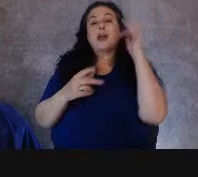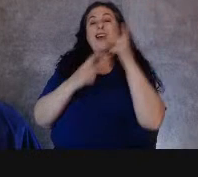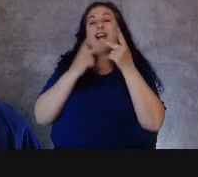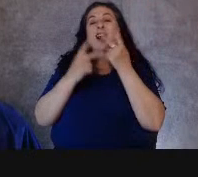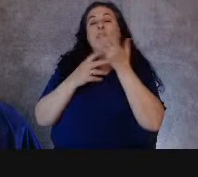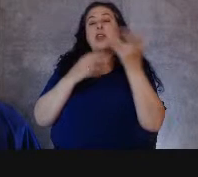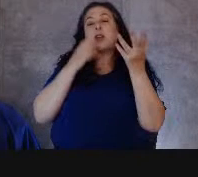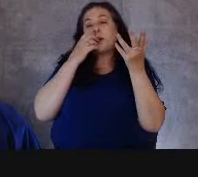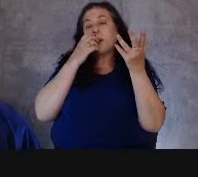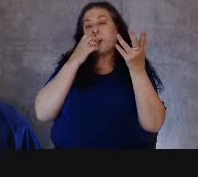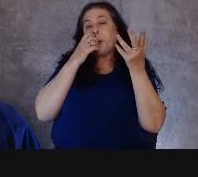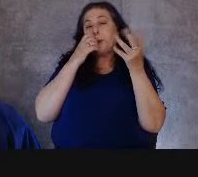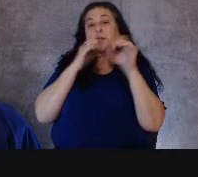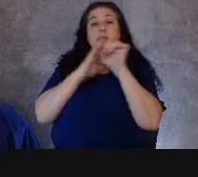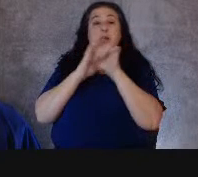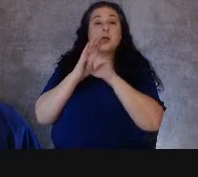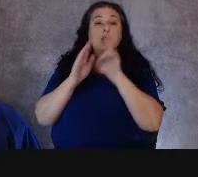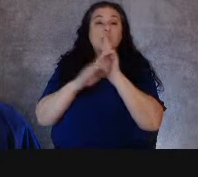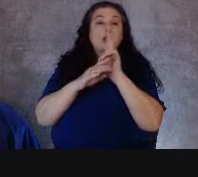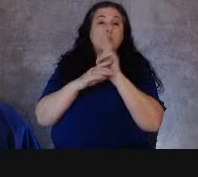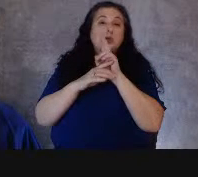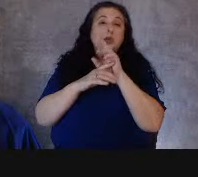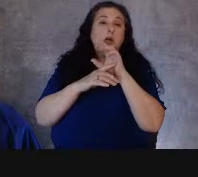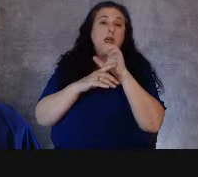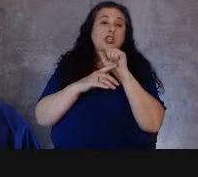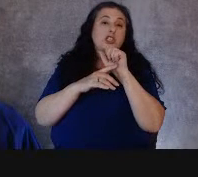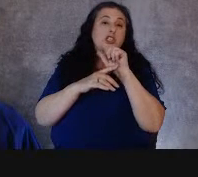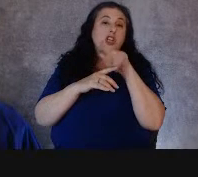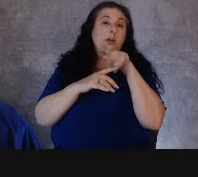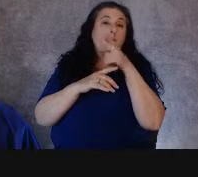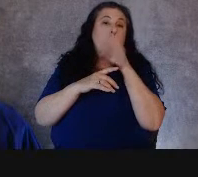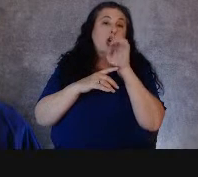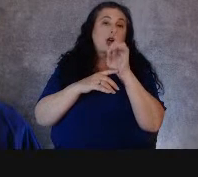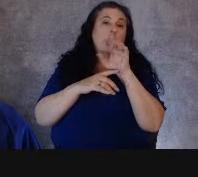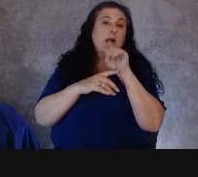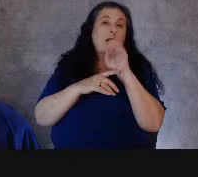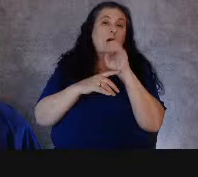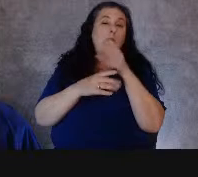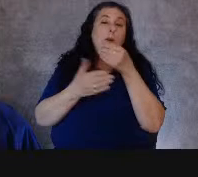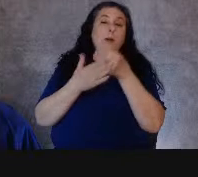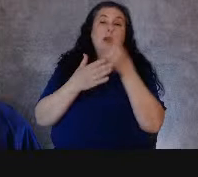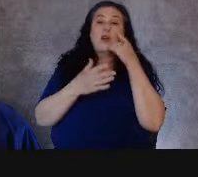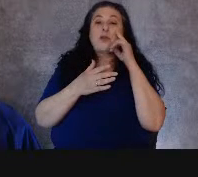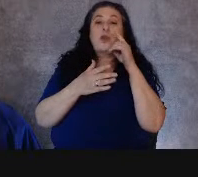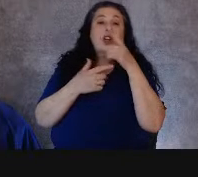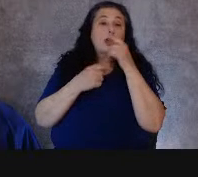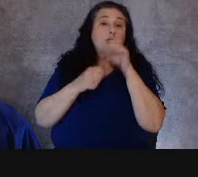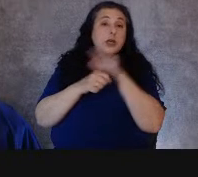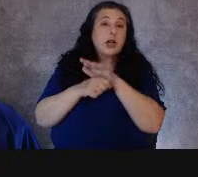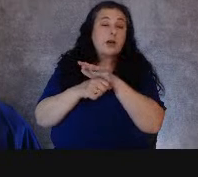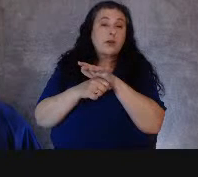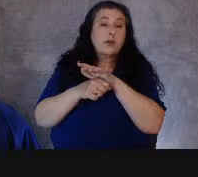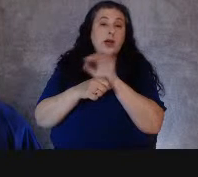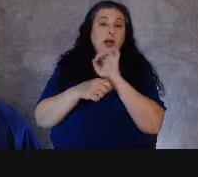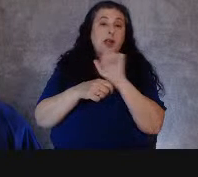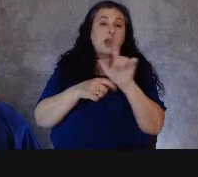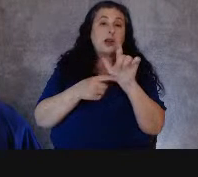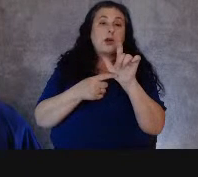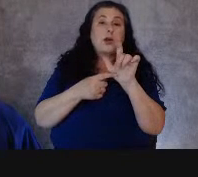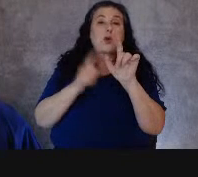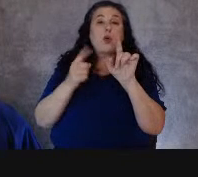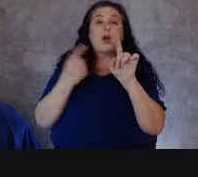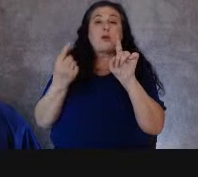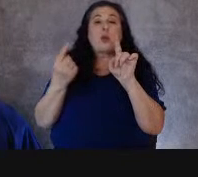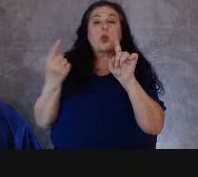that states use Shepherd-Towner money for. Interestingly enough, Illinois was one of